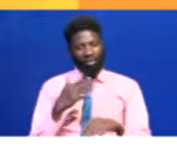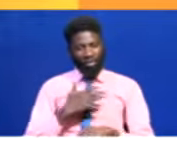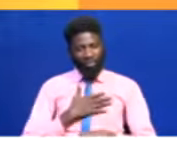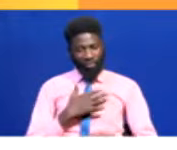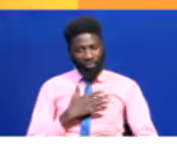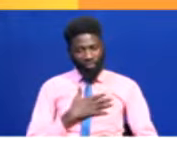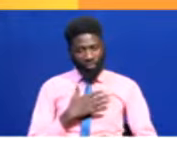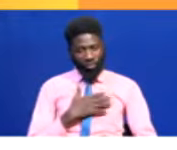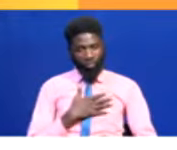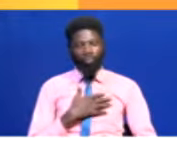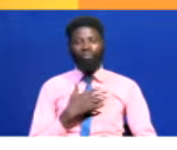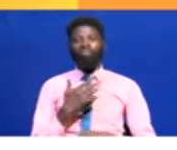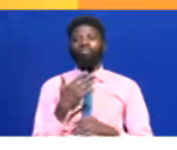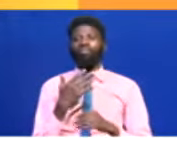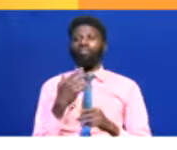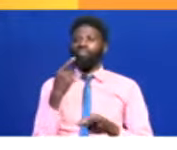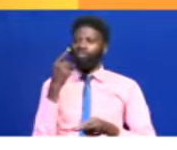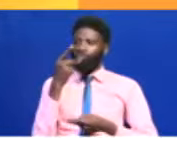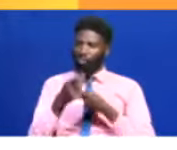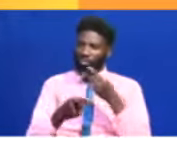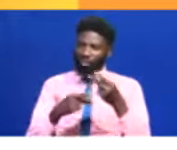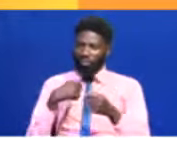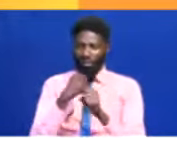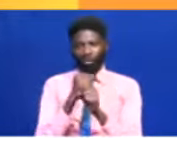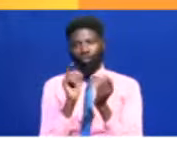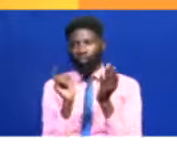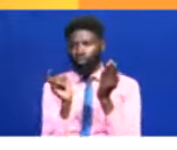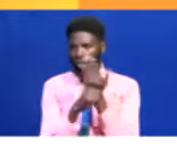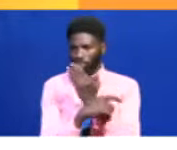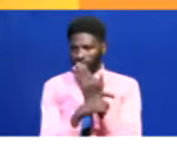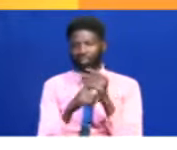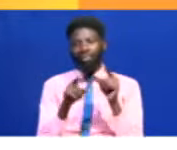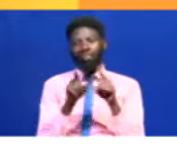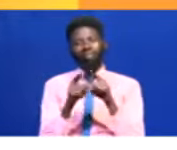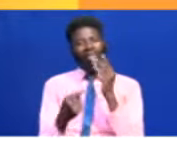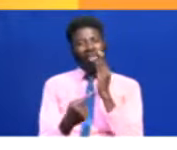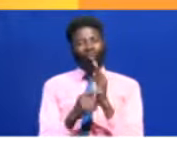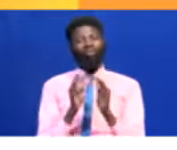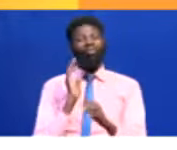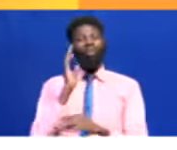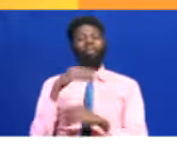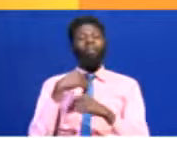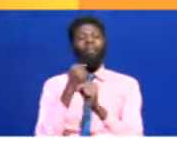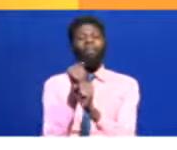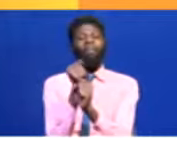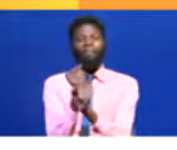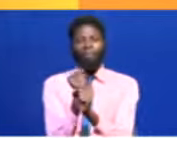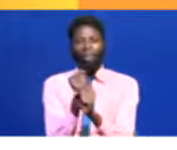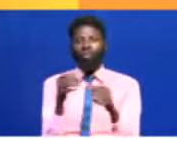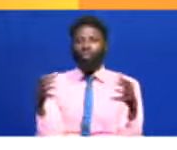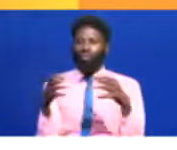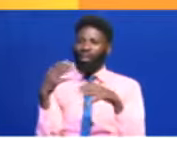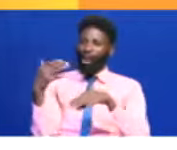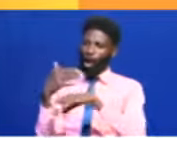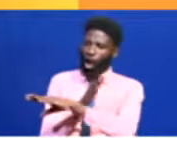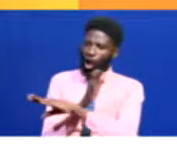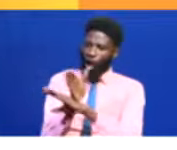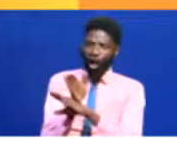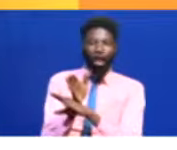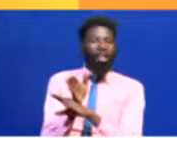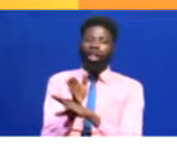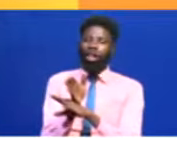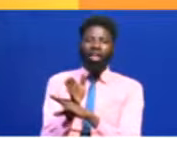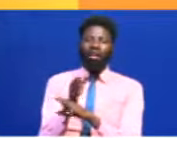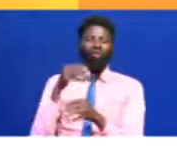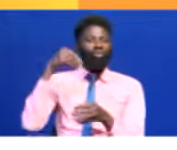digitization and automation policy will sideline cartels. Why cartels were coming in is because